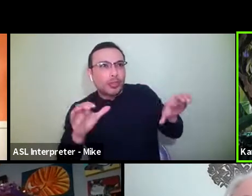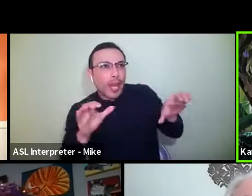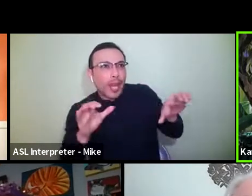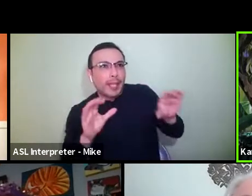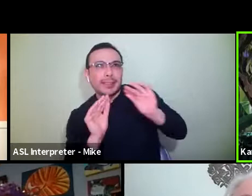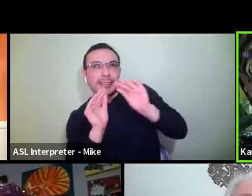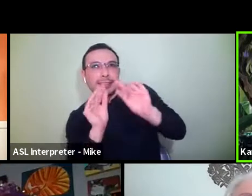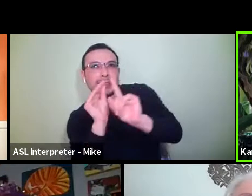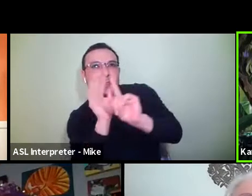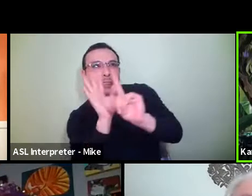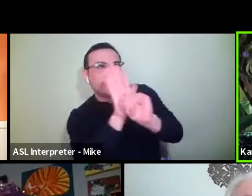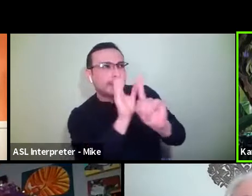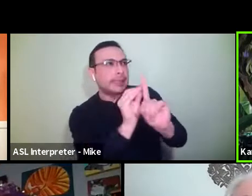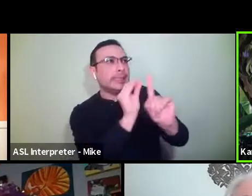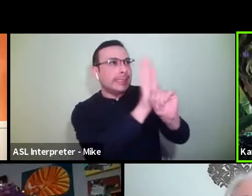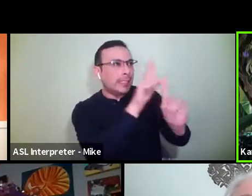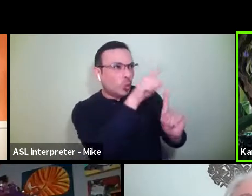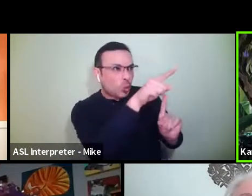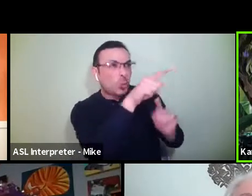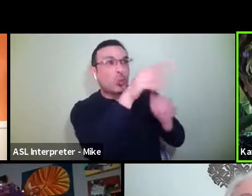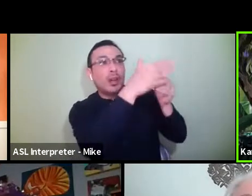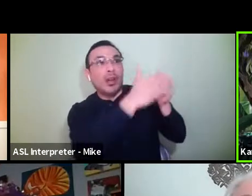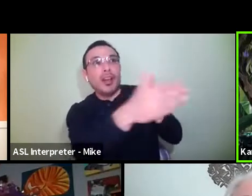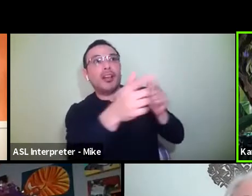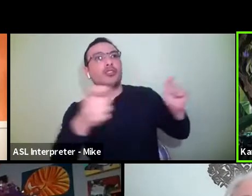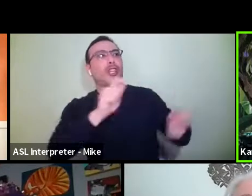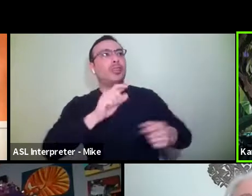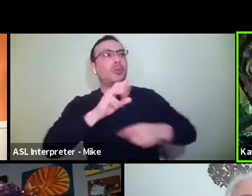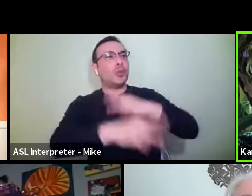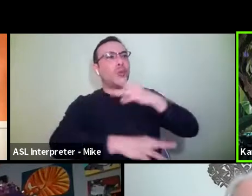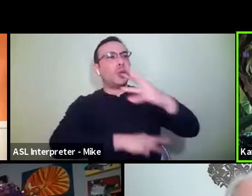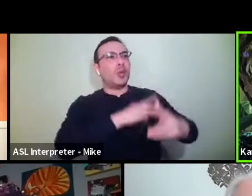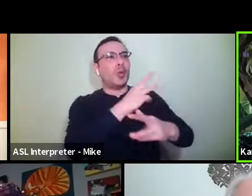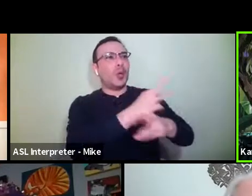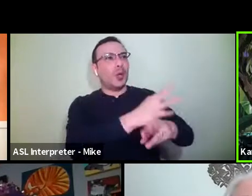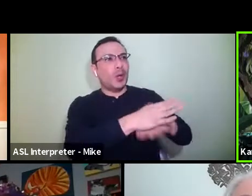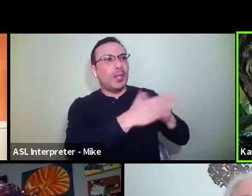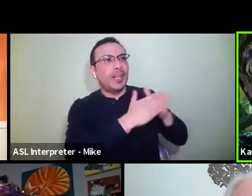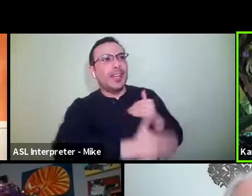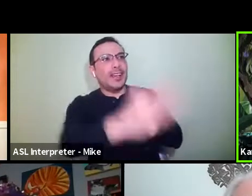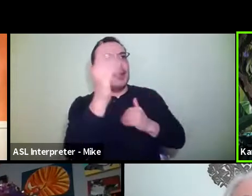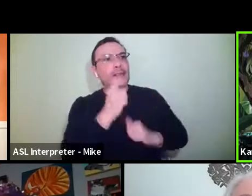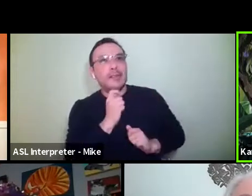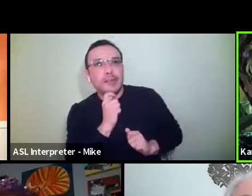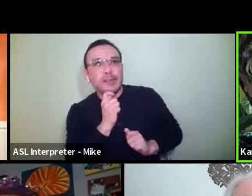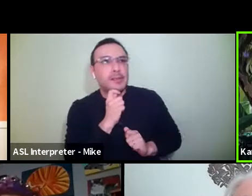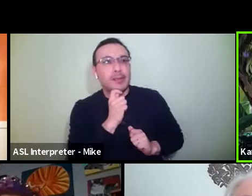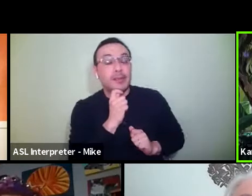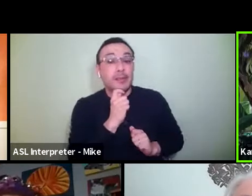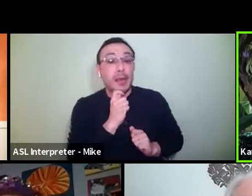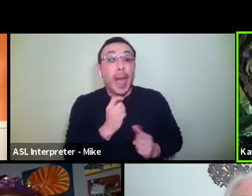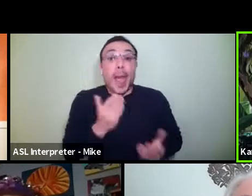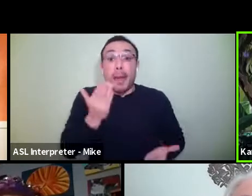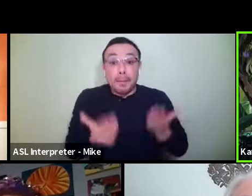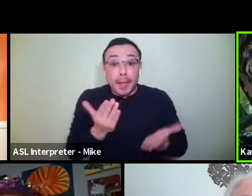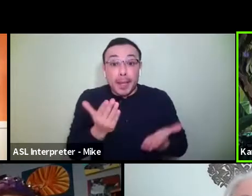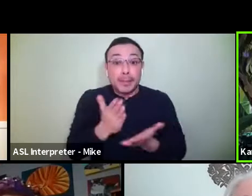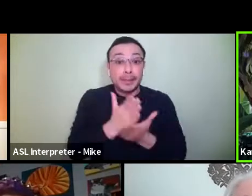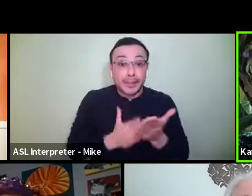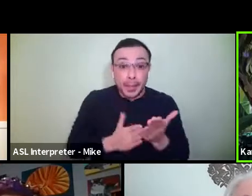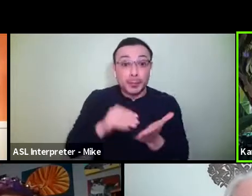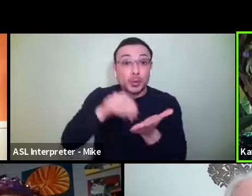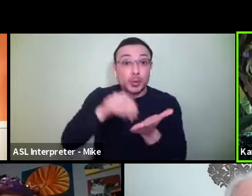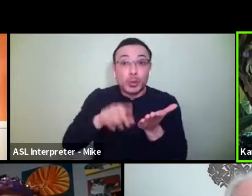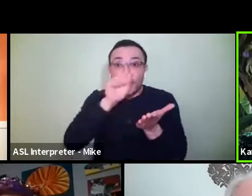sensitize them. Hey, you know, start thinking about these things. And maybe I'll also have a few crips who will do it too. I think